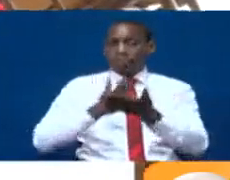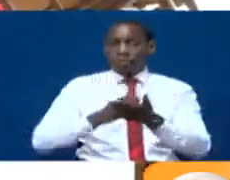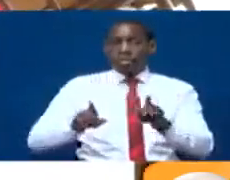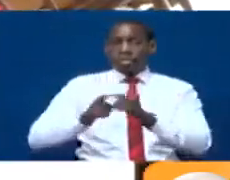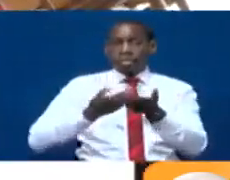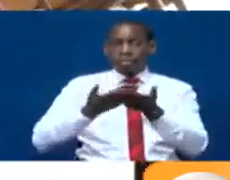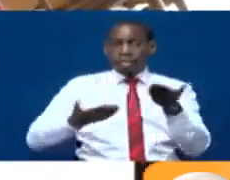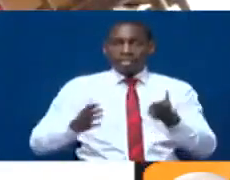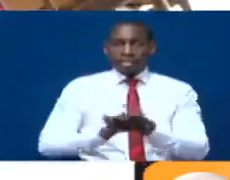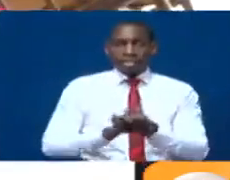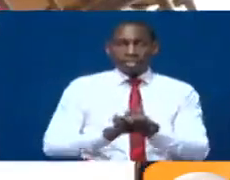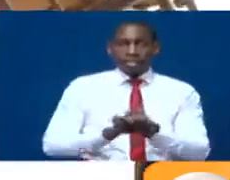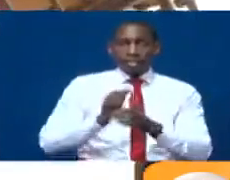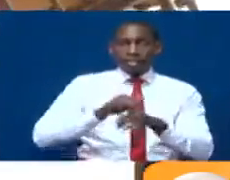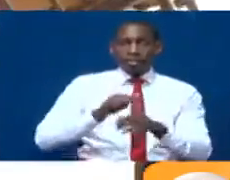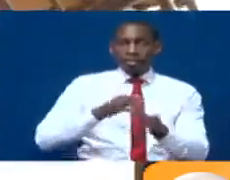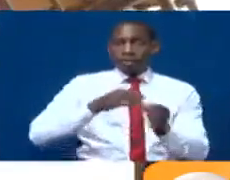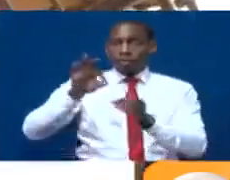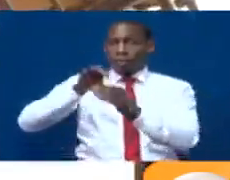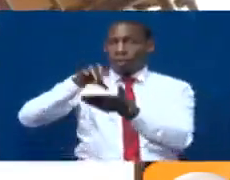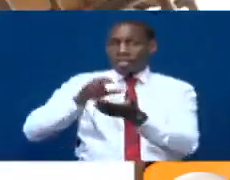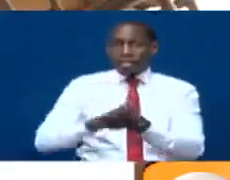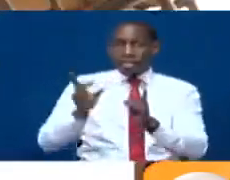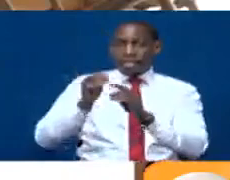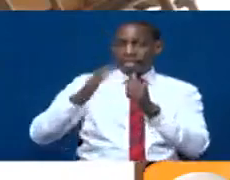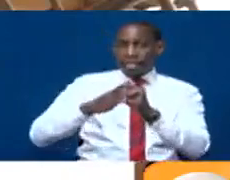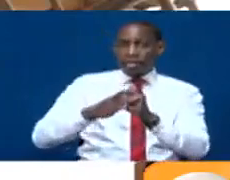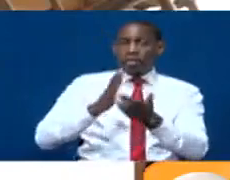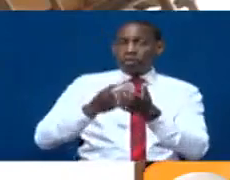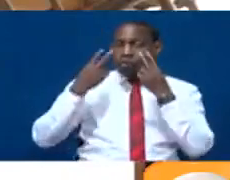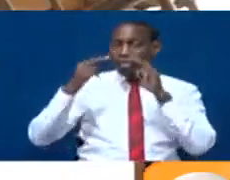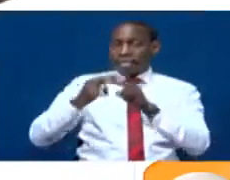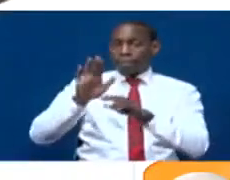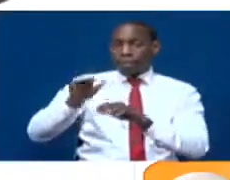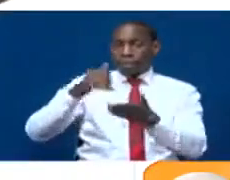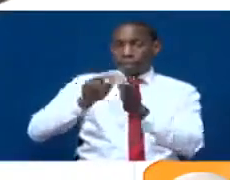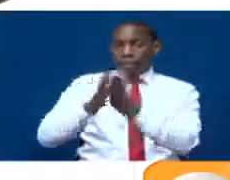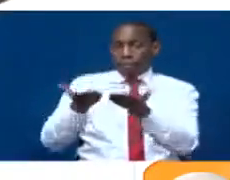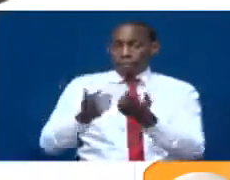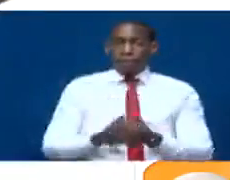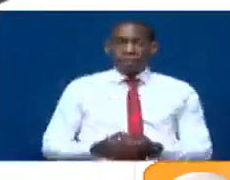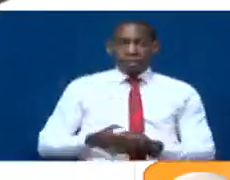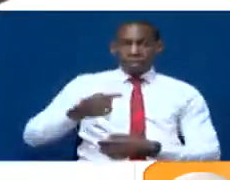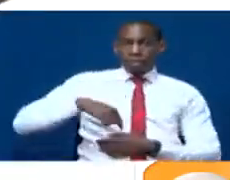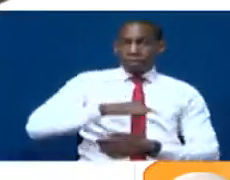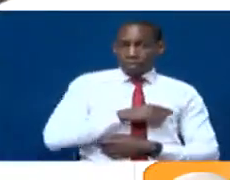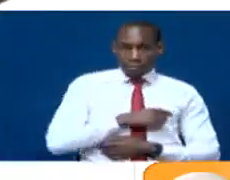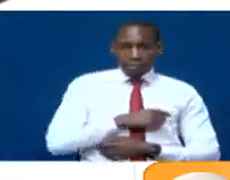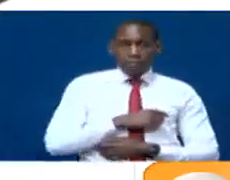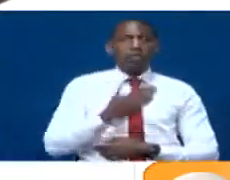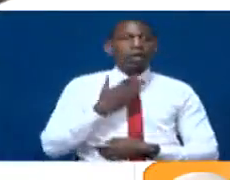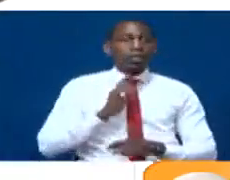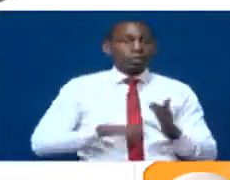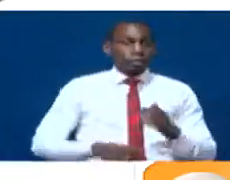ambaye muti oldoro wakakienda kwa polling station, tarehe 9 anapata jina yake kwa kitabu. Sisi, ile kitu ambaye